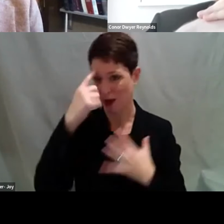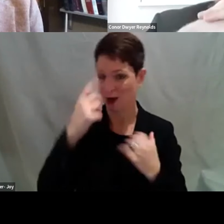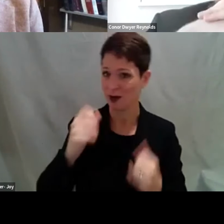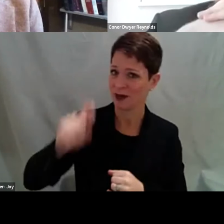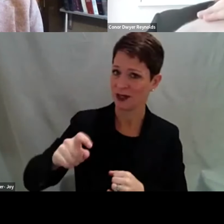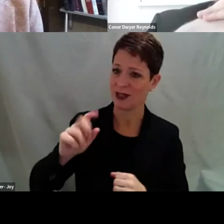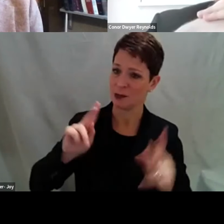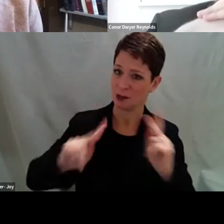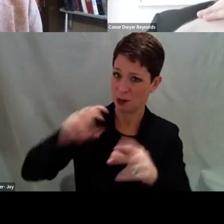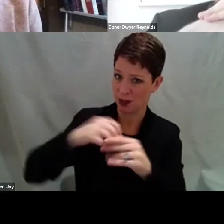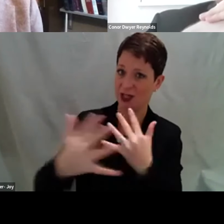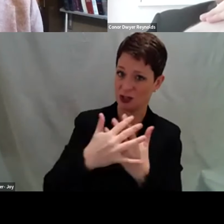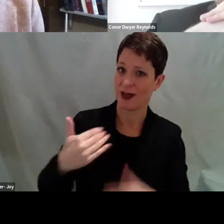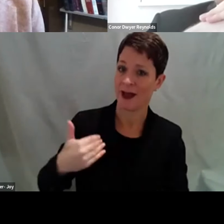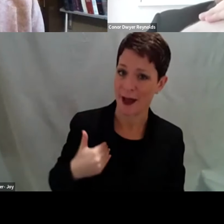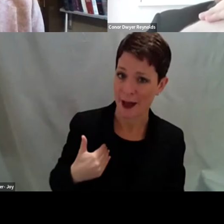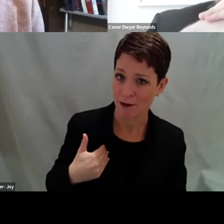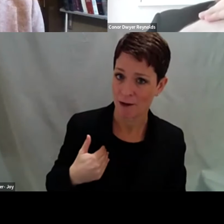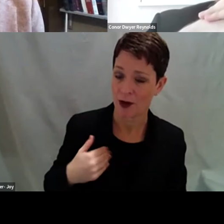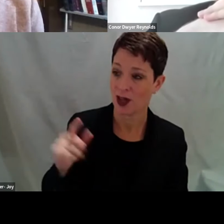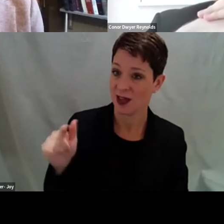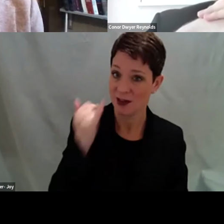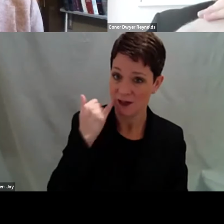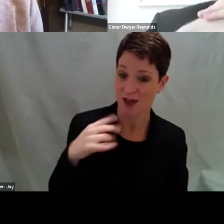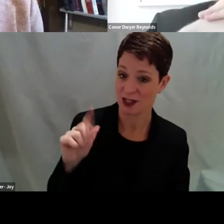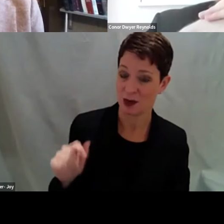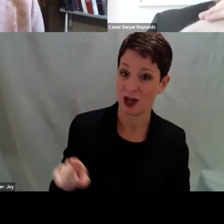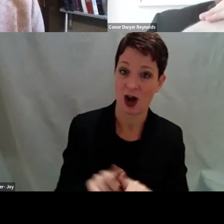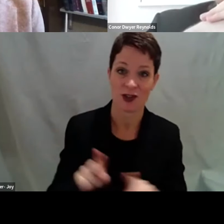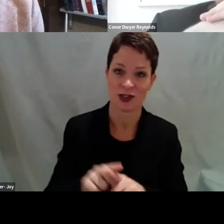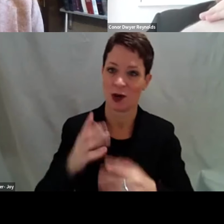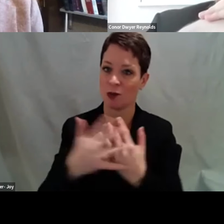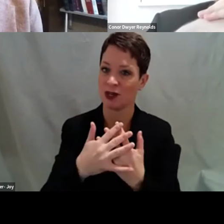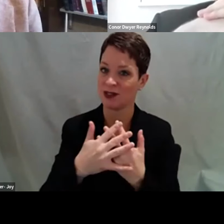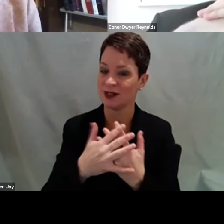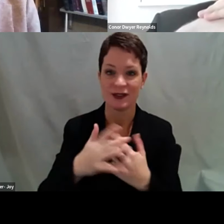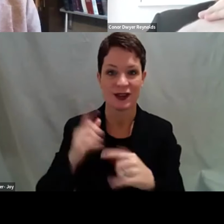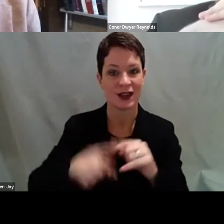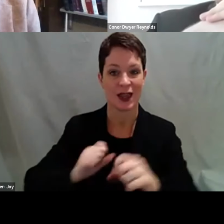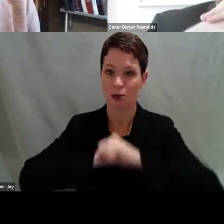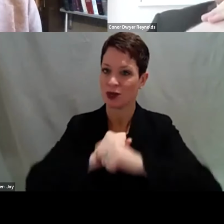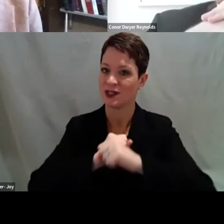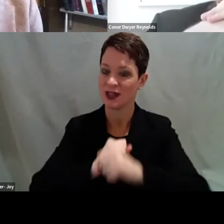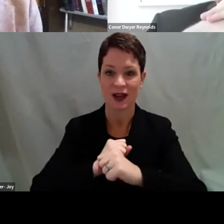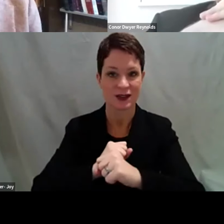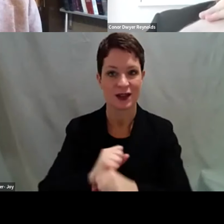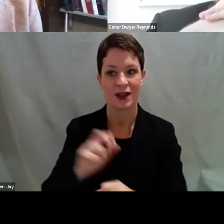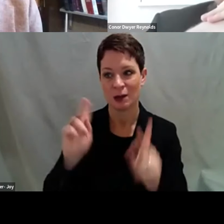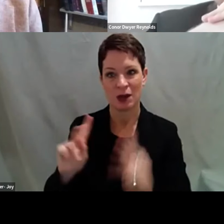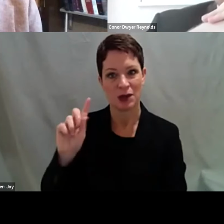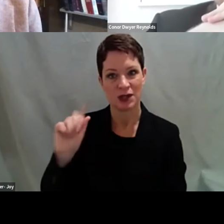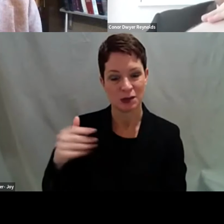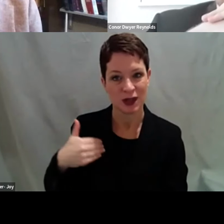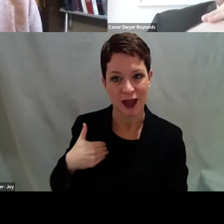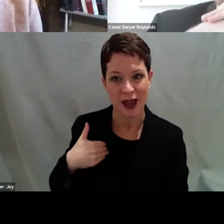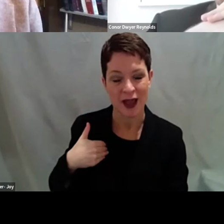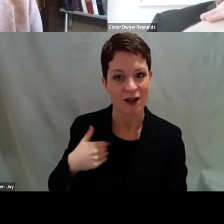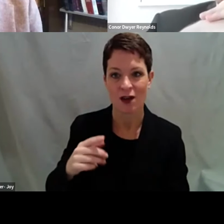with disabilities, or the failure of prisons and jails to protect the incarcerated plaintiffs from harm, like violent